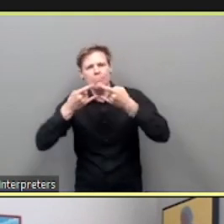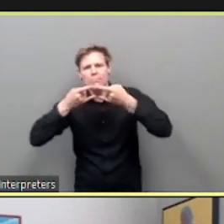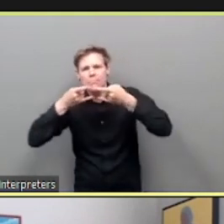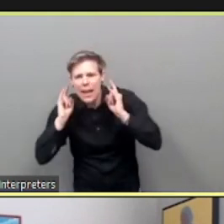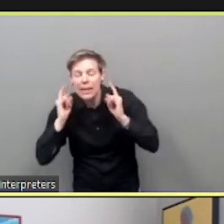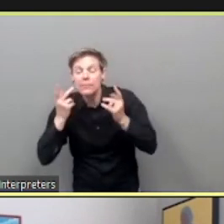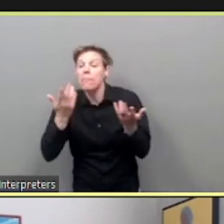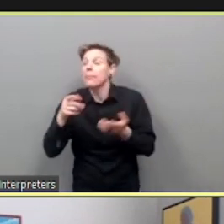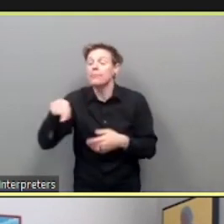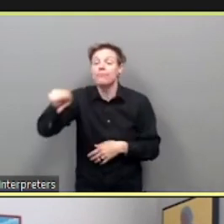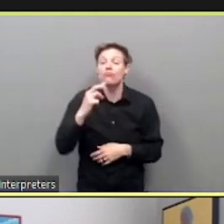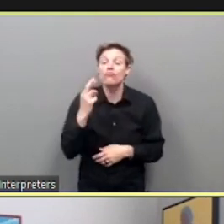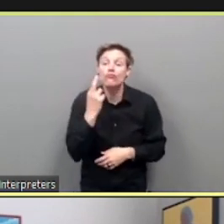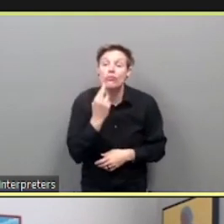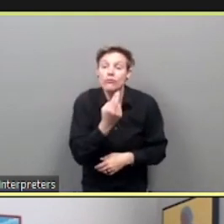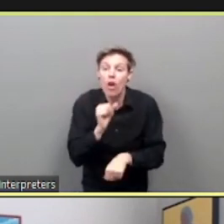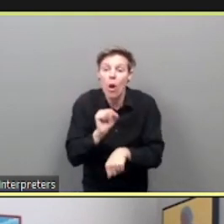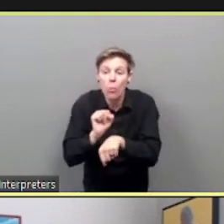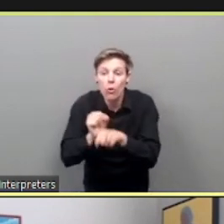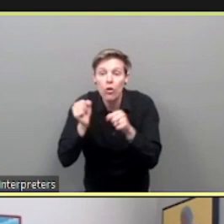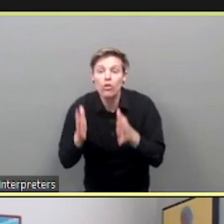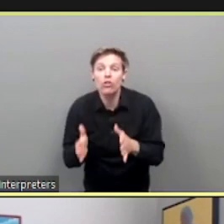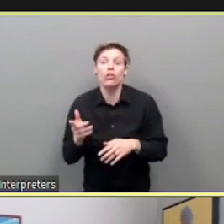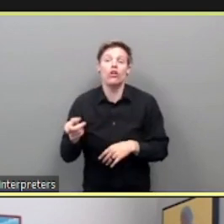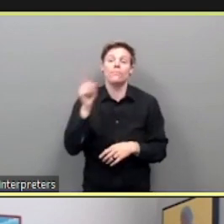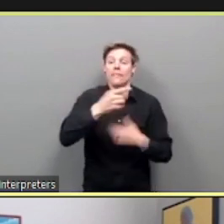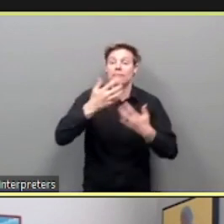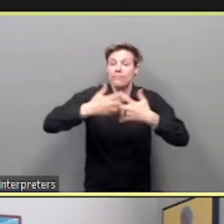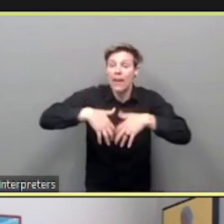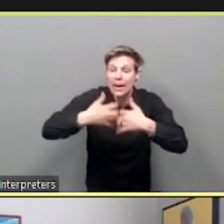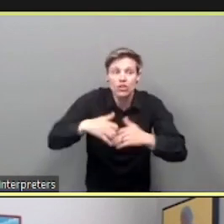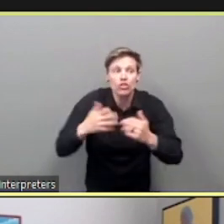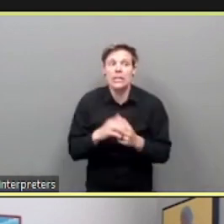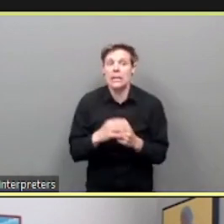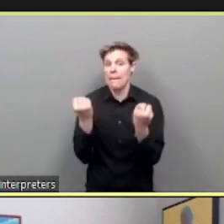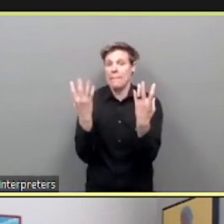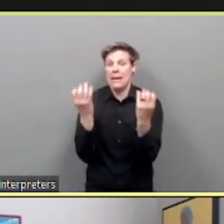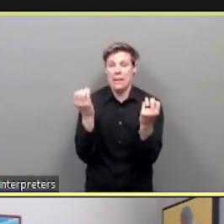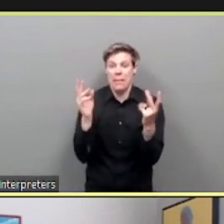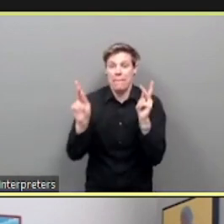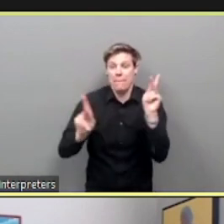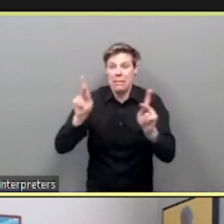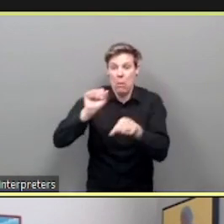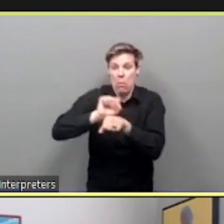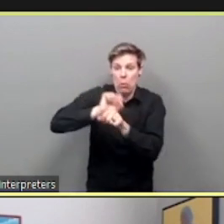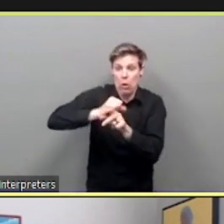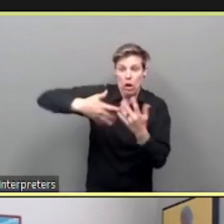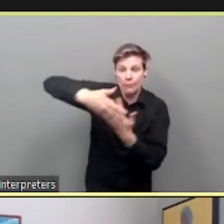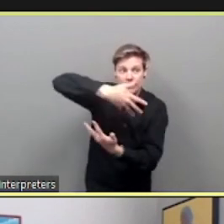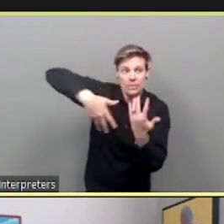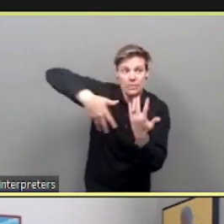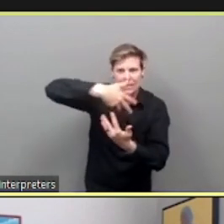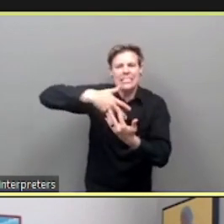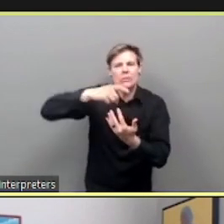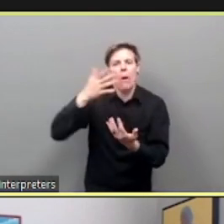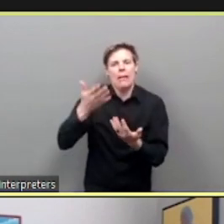in the setting, then you may consider getting the vaccine for that extra boost. Next slide.